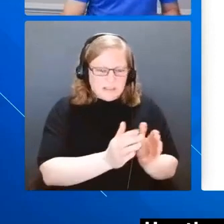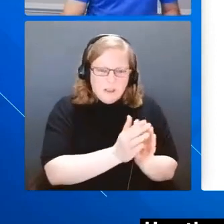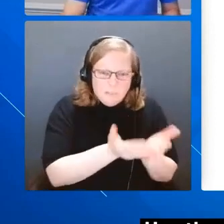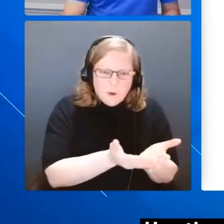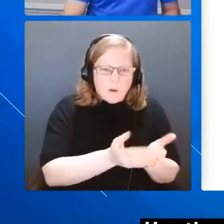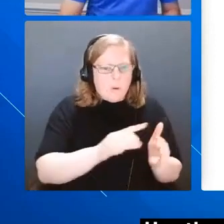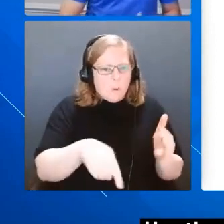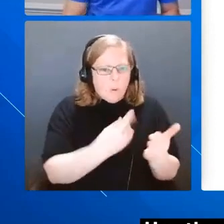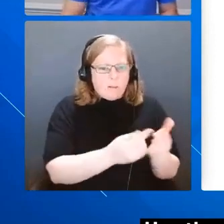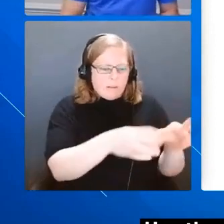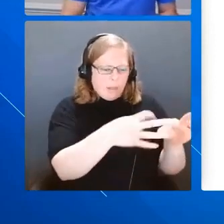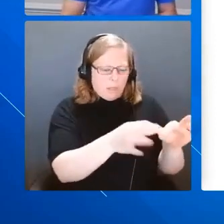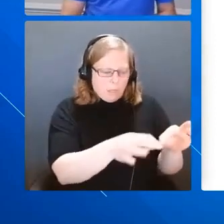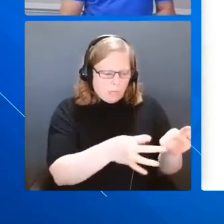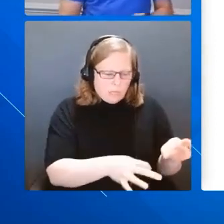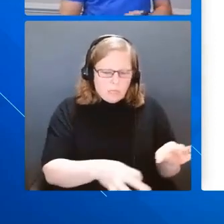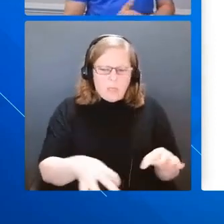text.